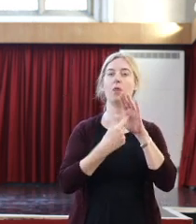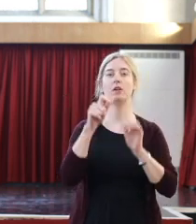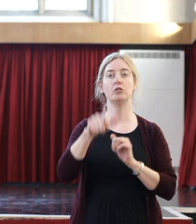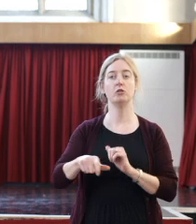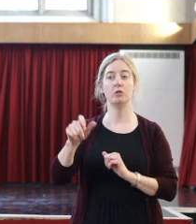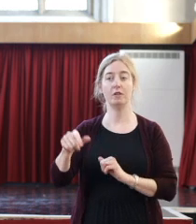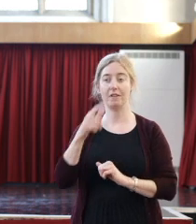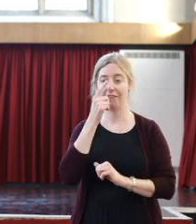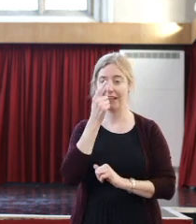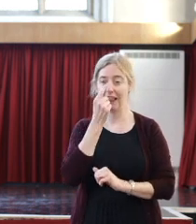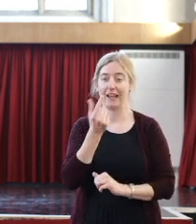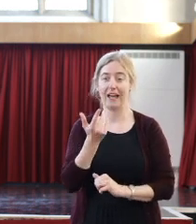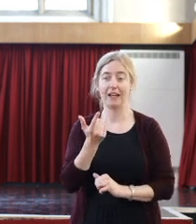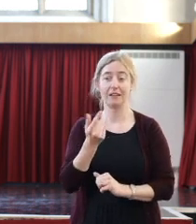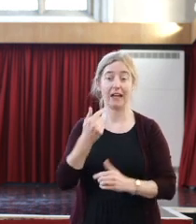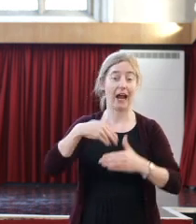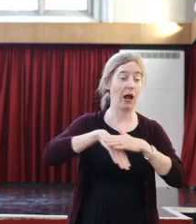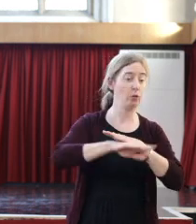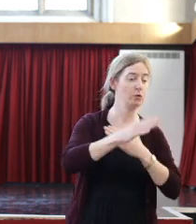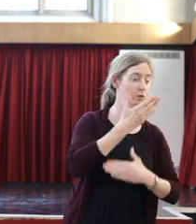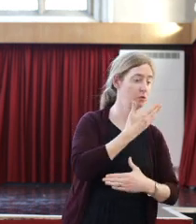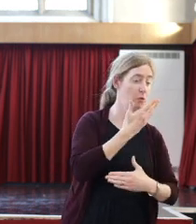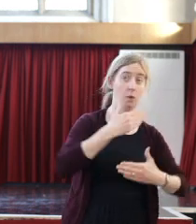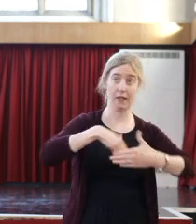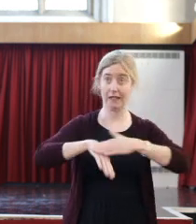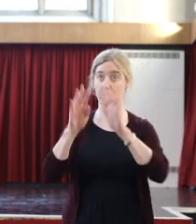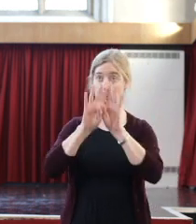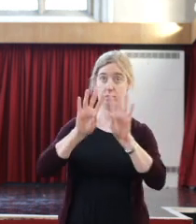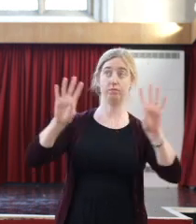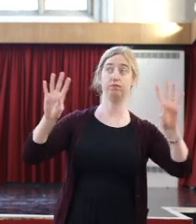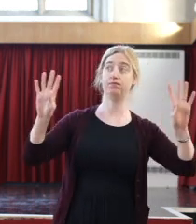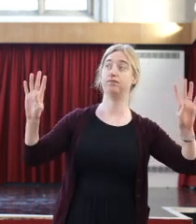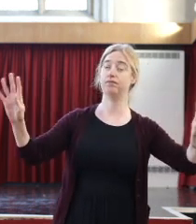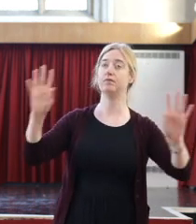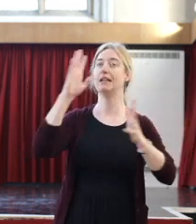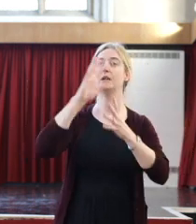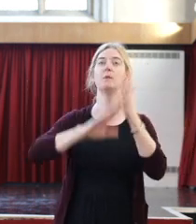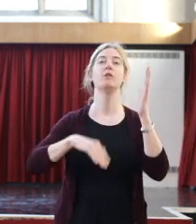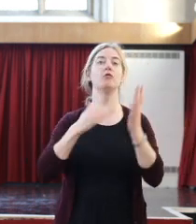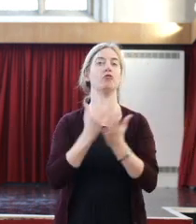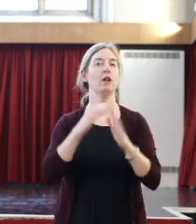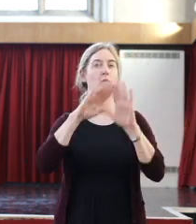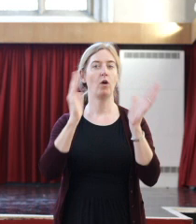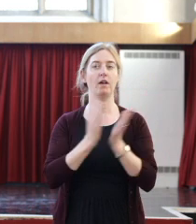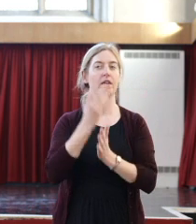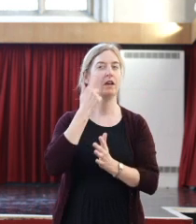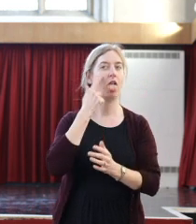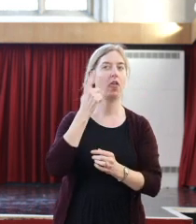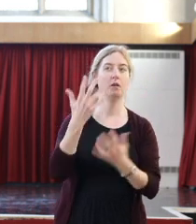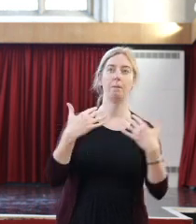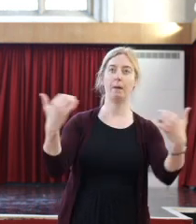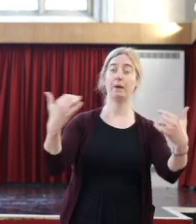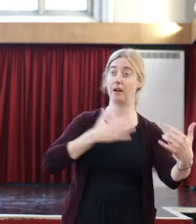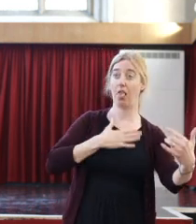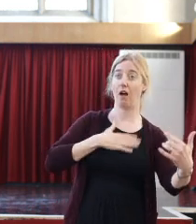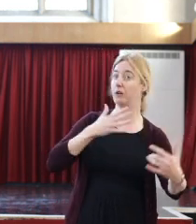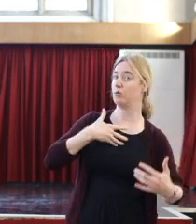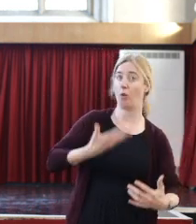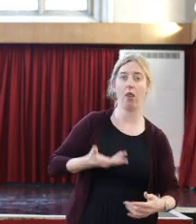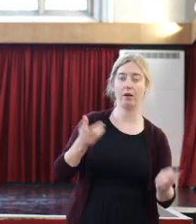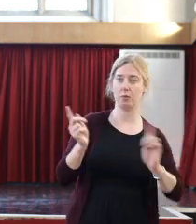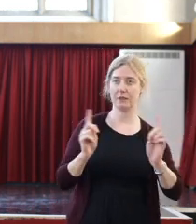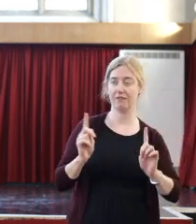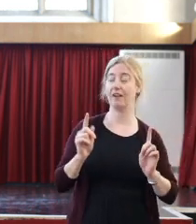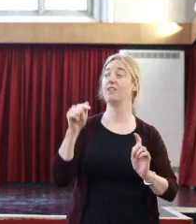should get as many chances to experience the world and to test their work out in all sorts of different contexts. So